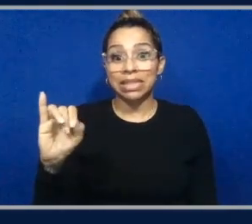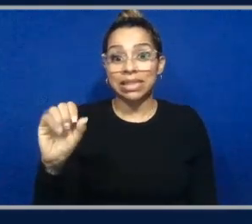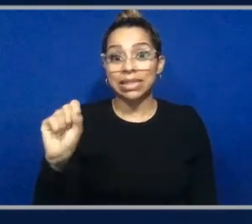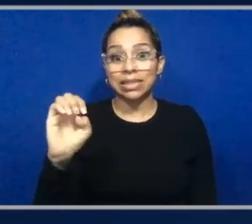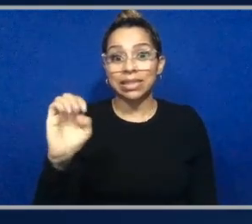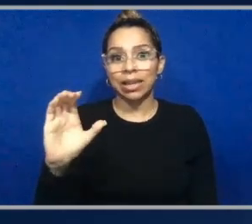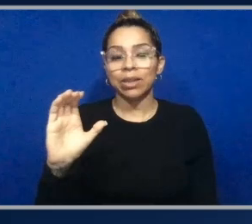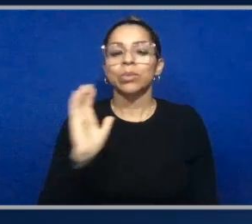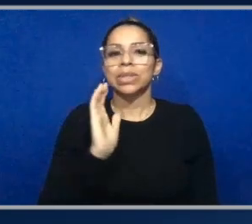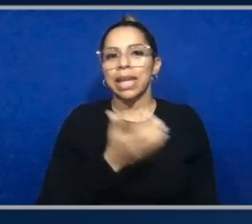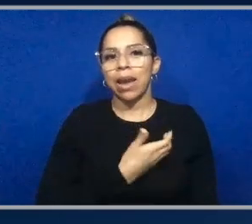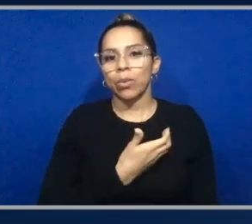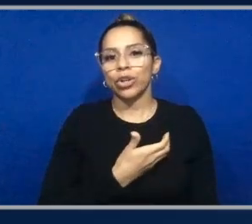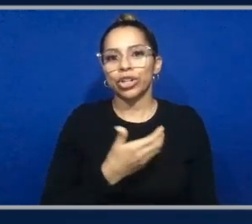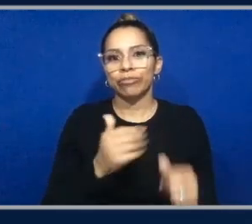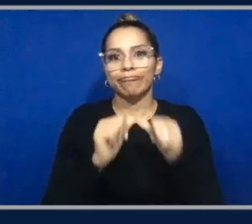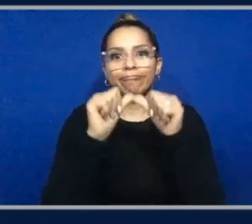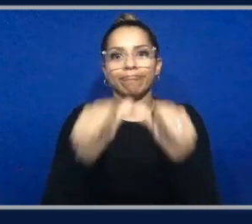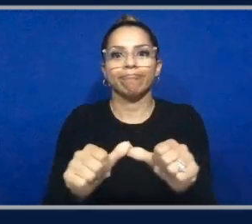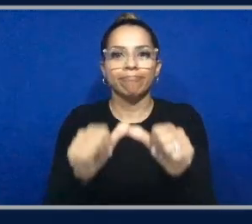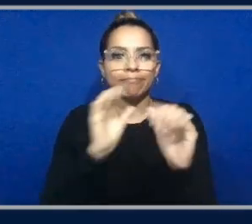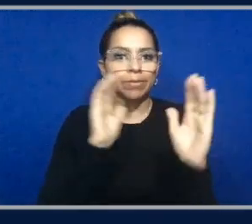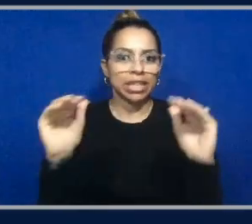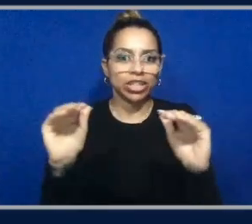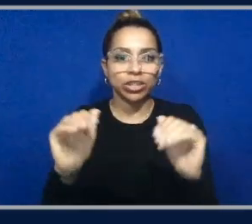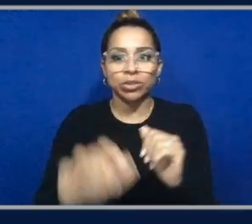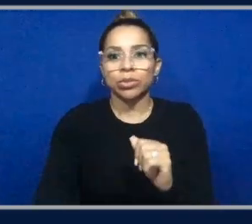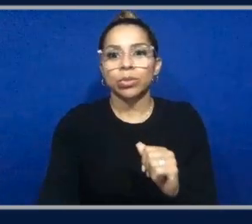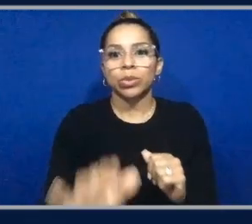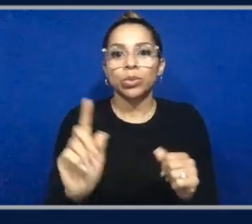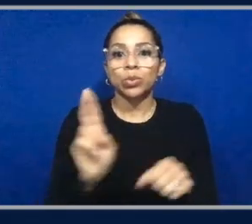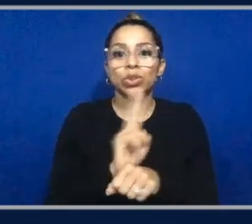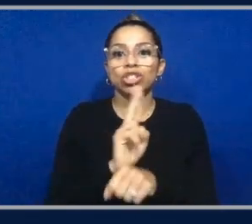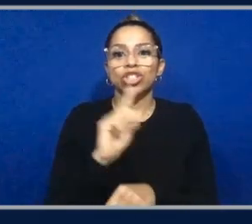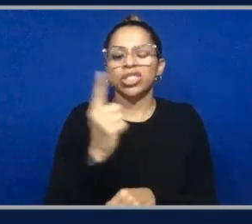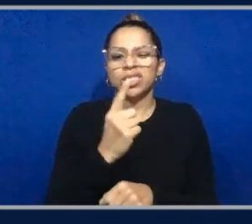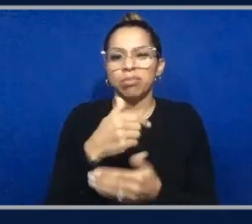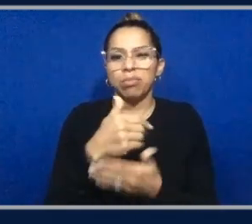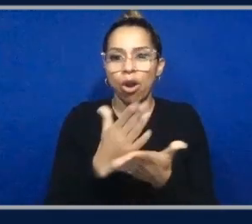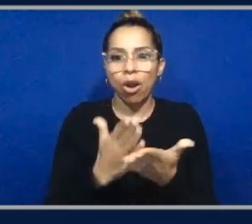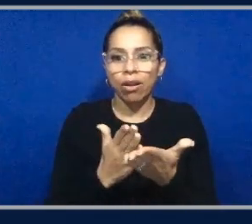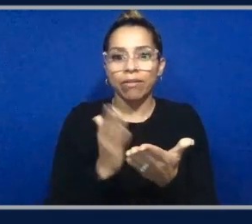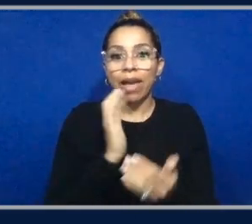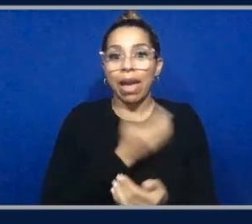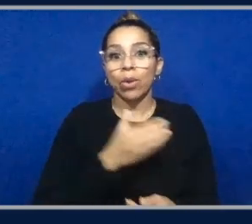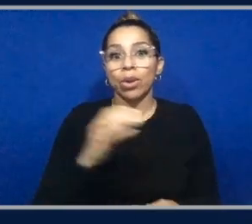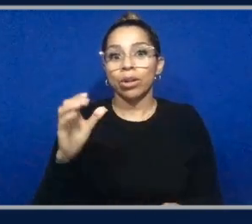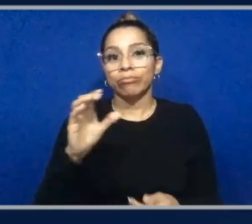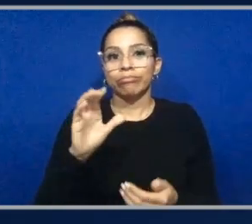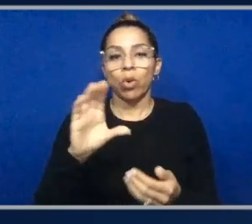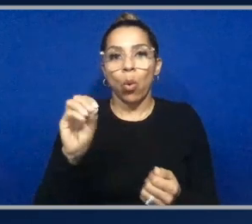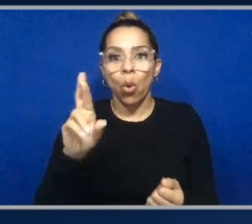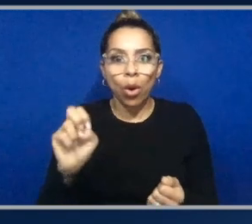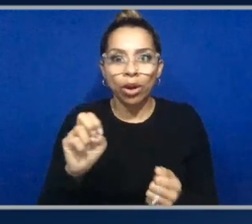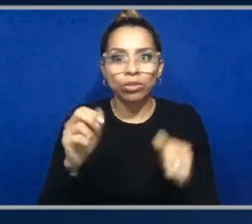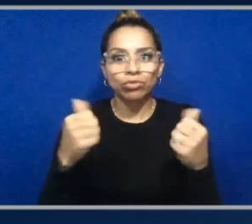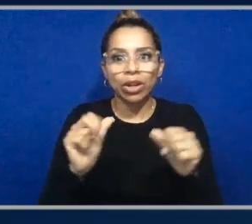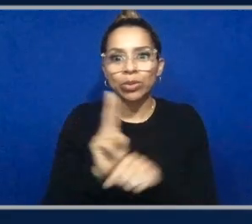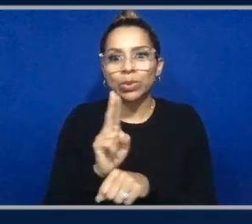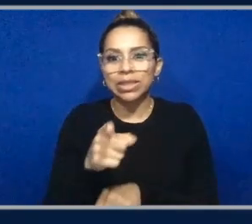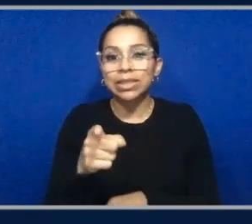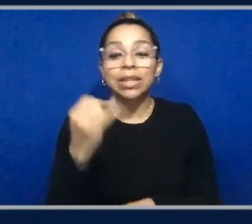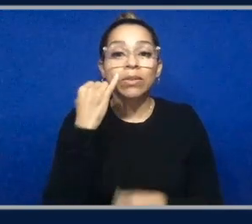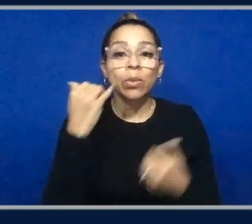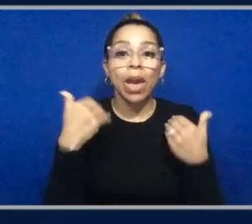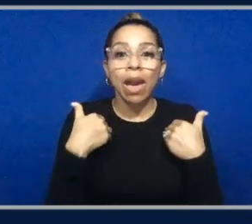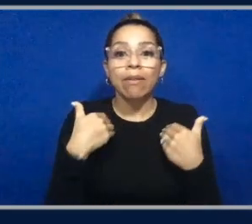core to do all of this. Exactly. So if you have a really, really high throughput API that you're trying to really get the most out of, rebuilding parts